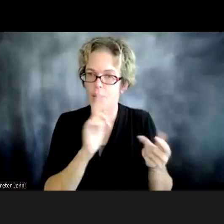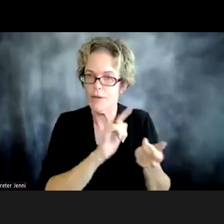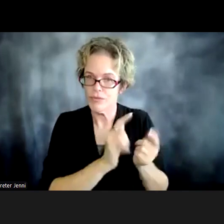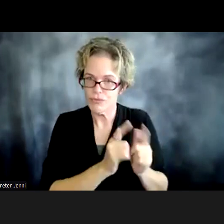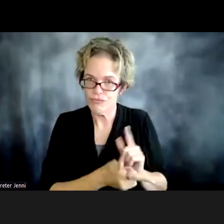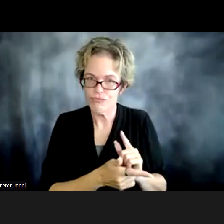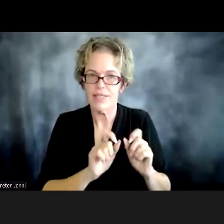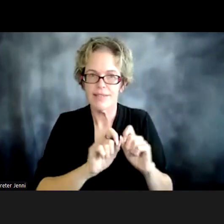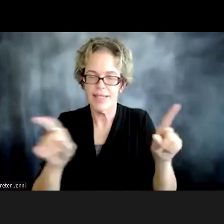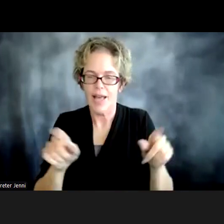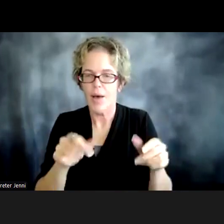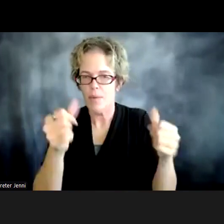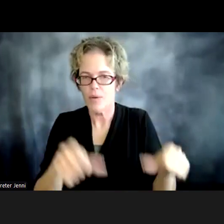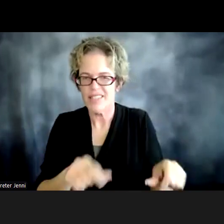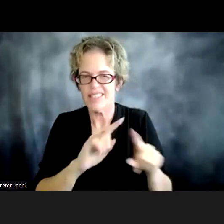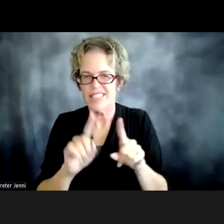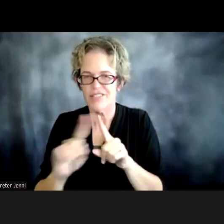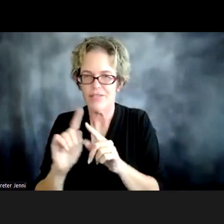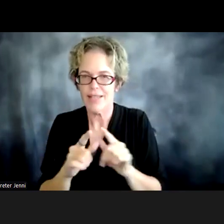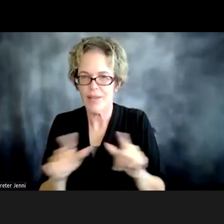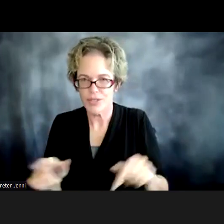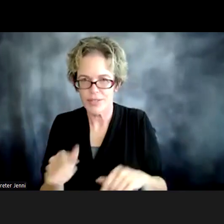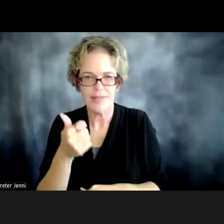or posted in different languages.